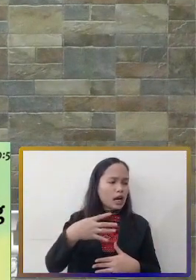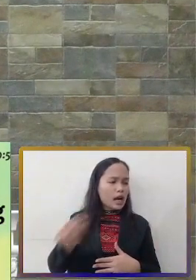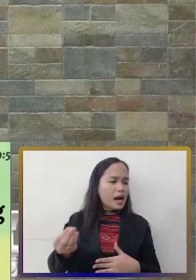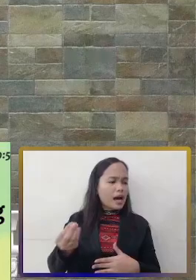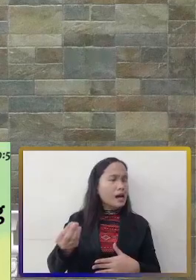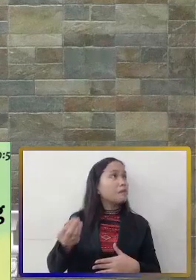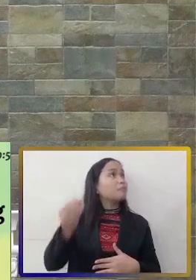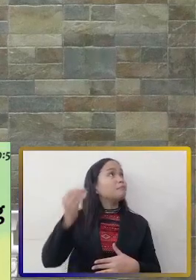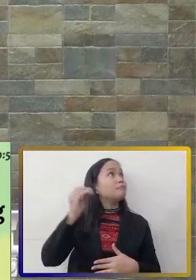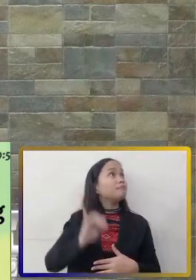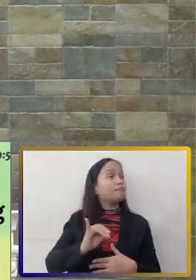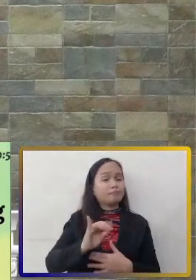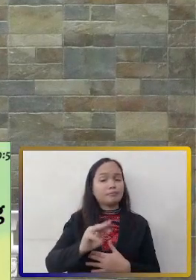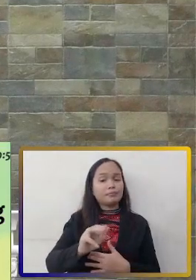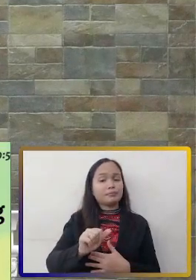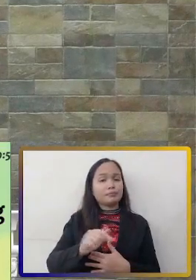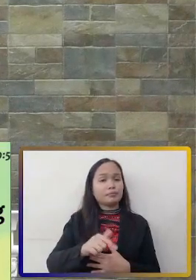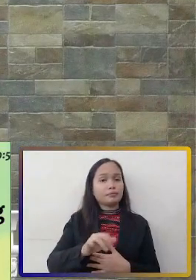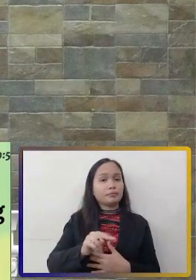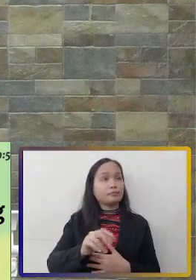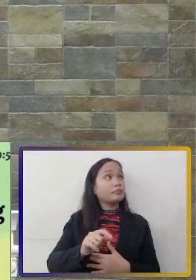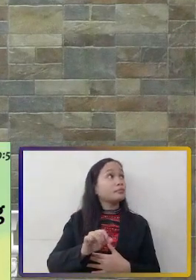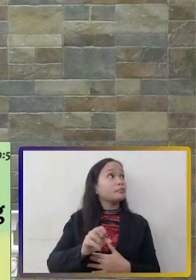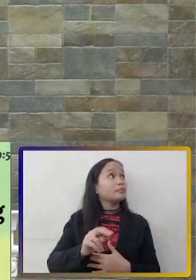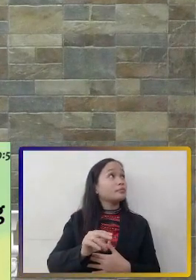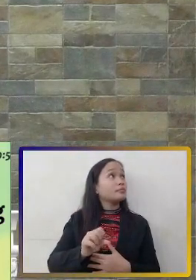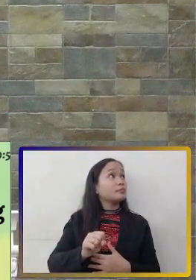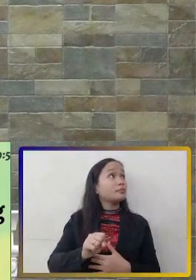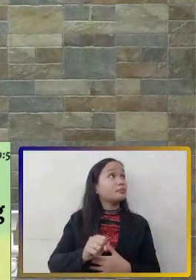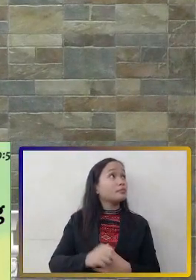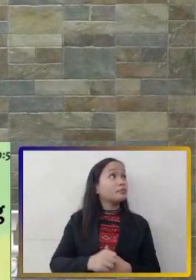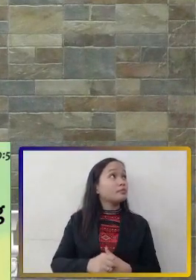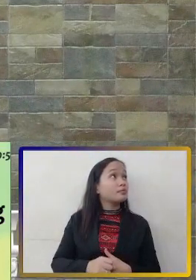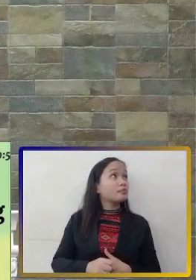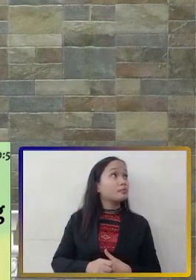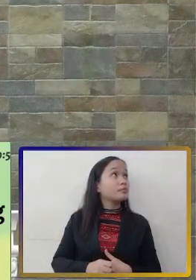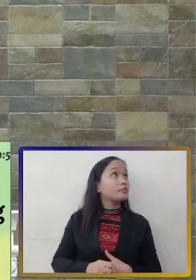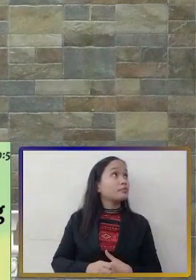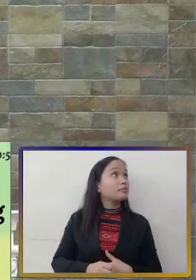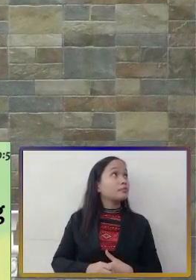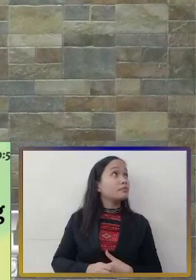Imaginations. You think when you kill somebody, tapos na yung kanyang imaginations?